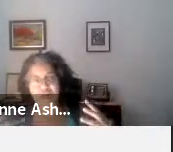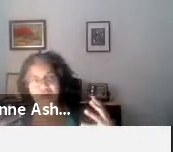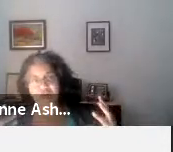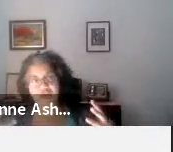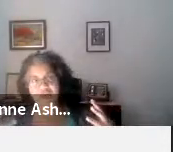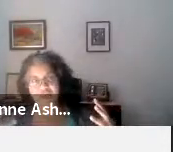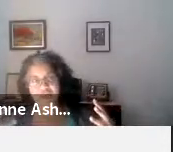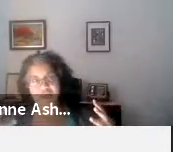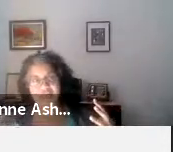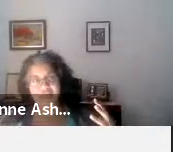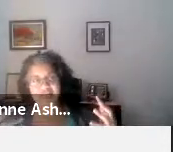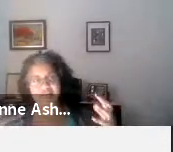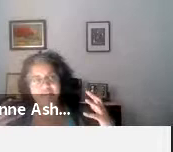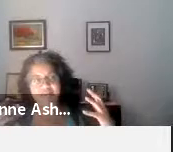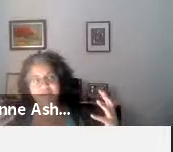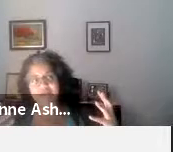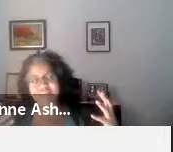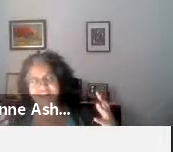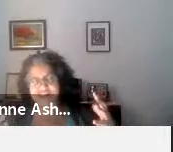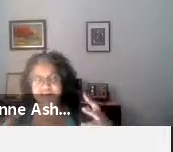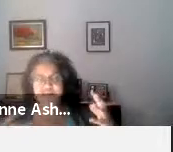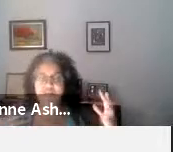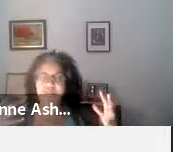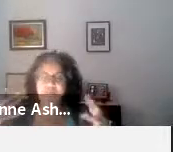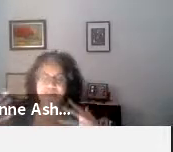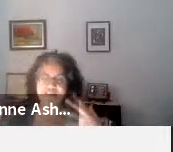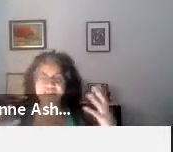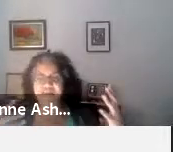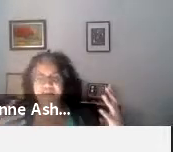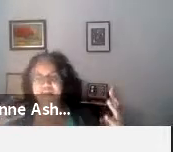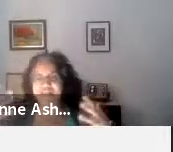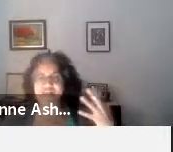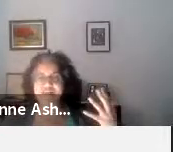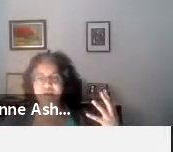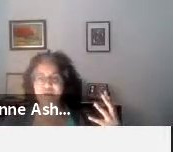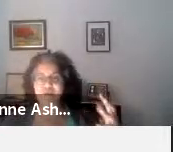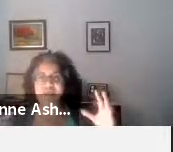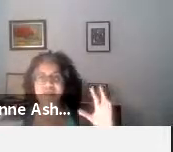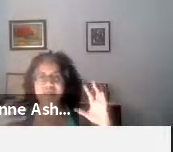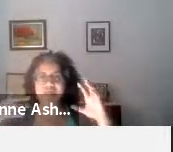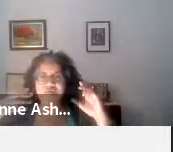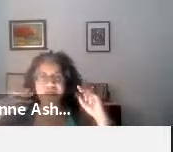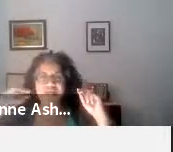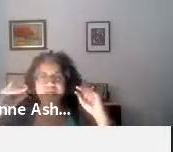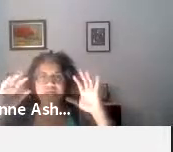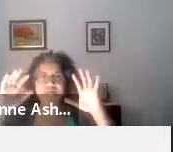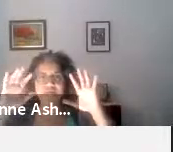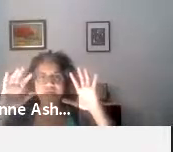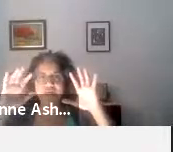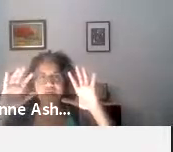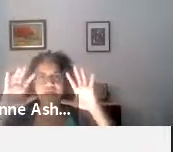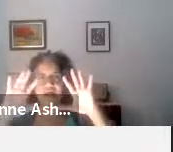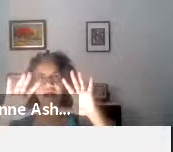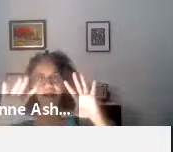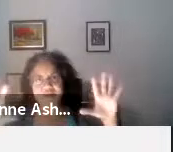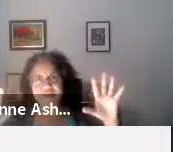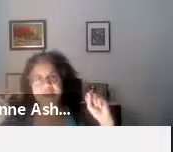anthropologists who are looking at the food system in a very multifaceted way to try